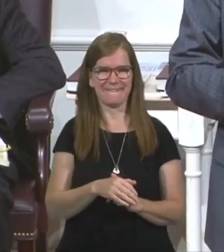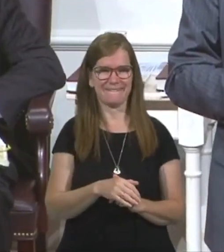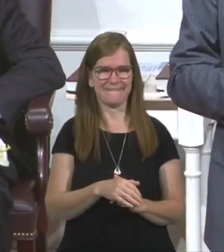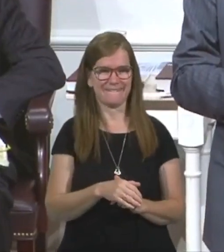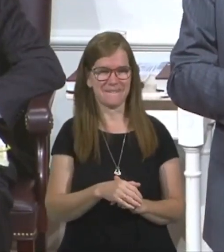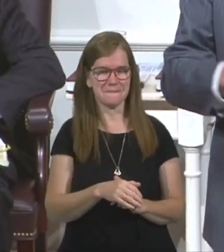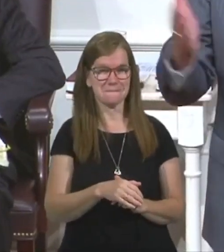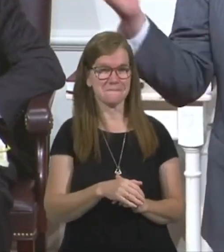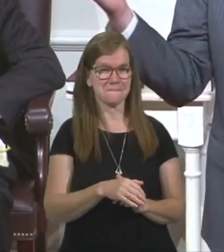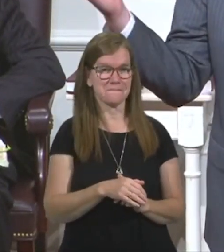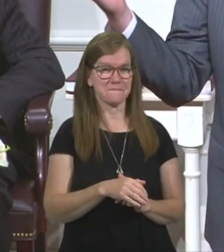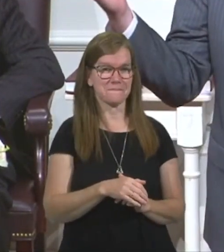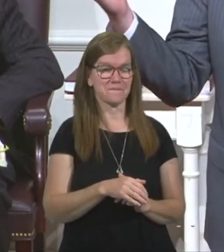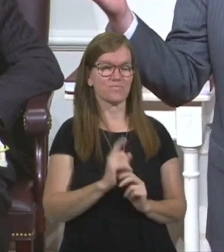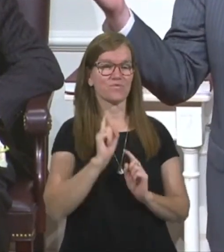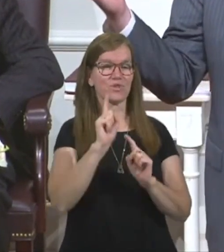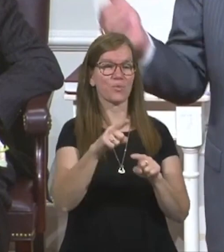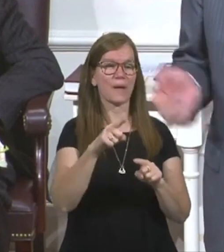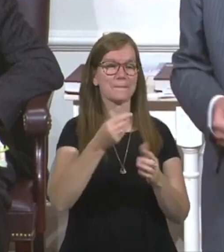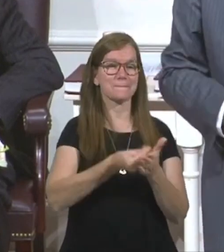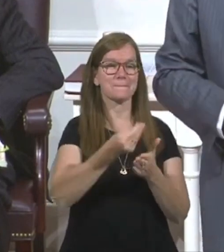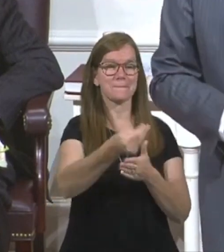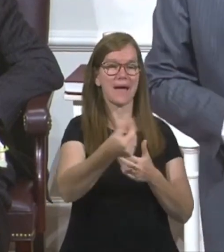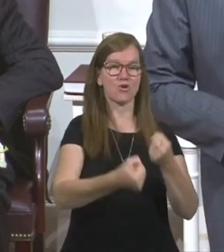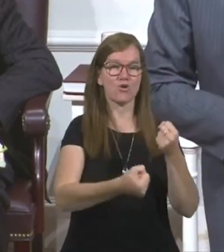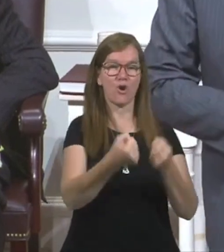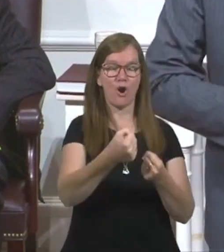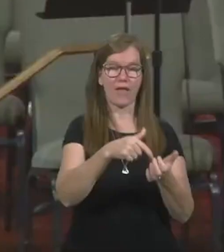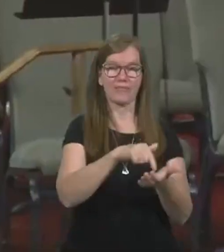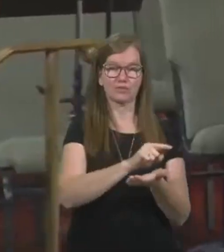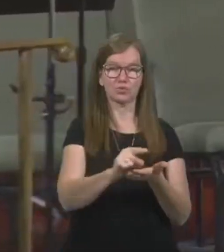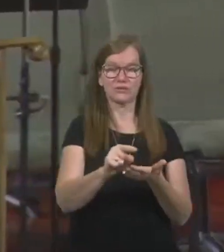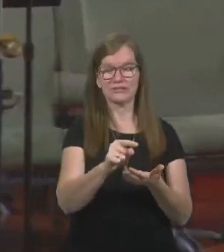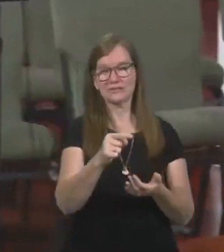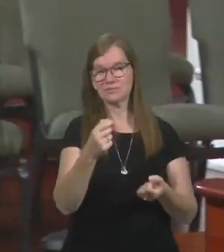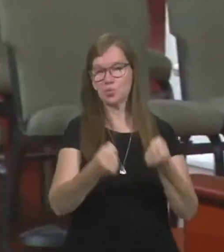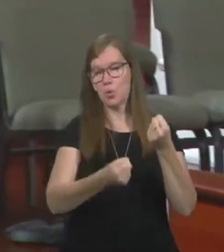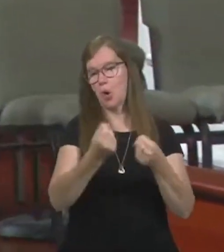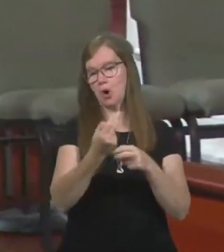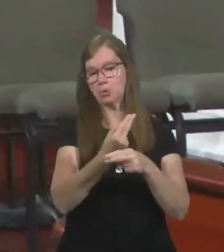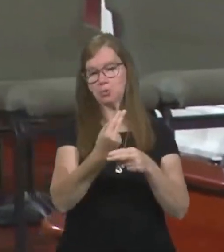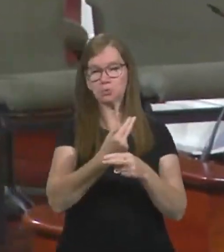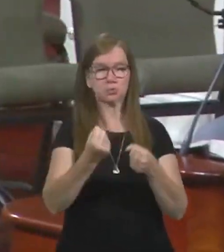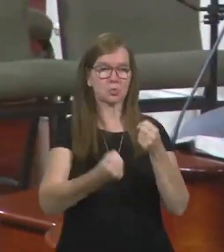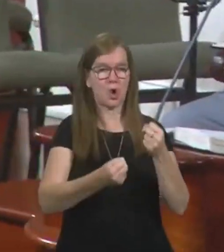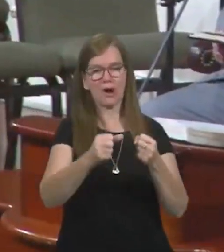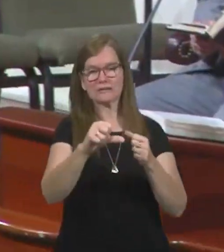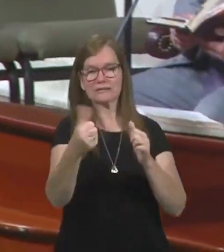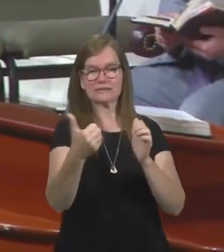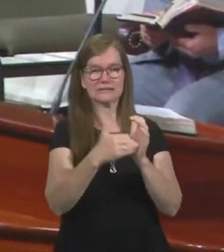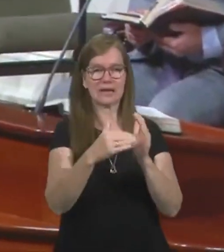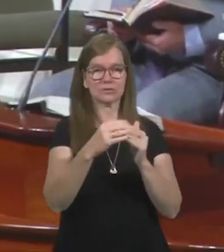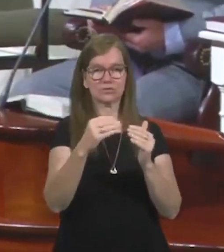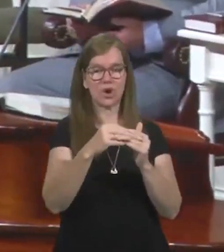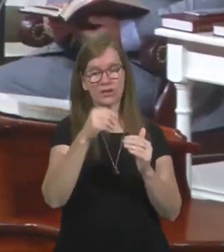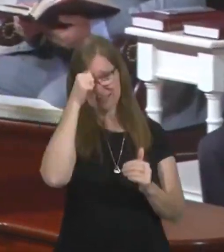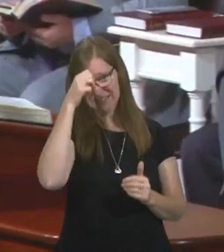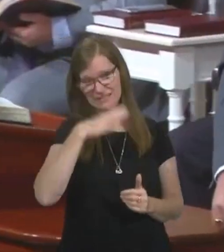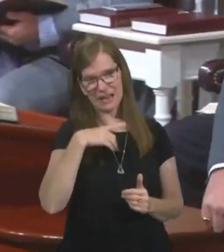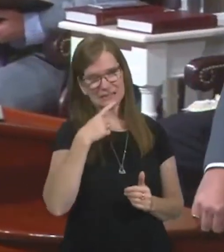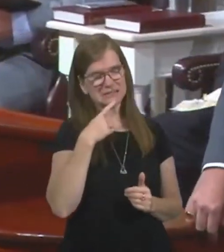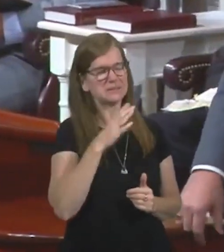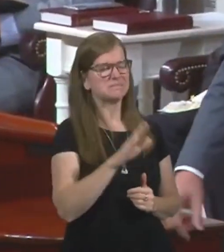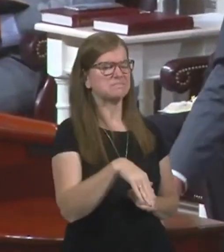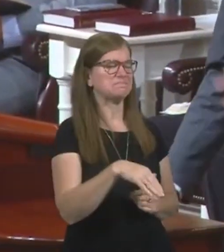I don't know if you went to, you went to go get a car this week and it said the car is a used car, but you can get it for $10,000. And the guy said, you know what?